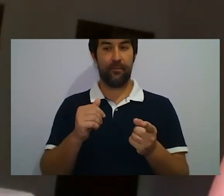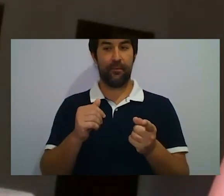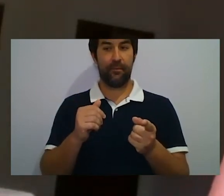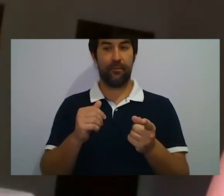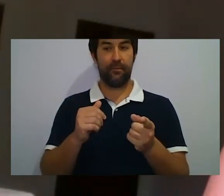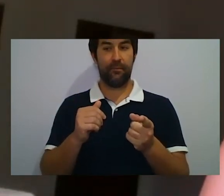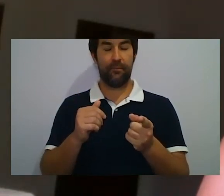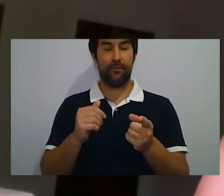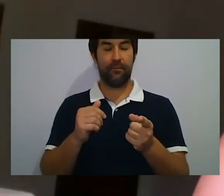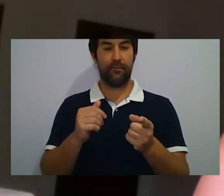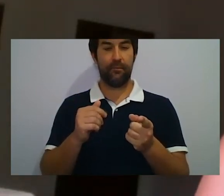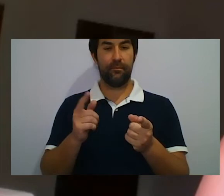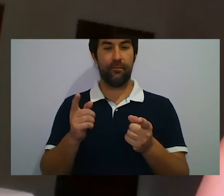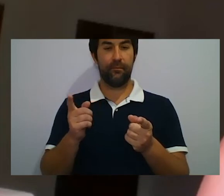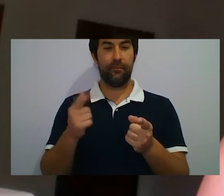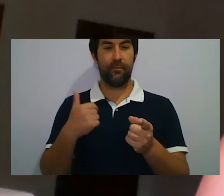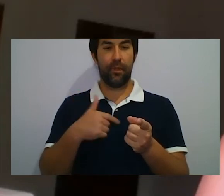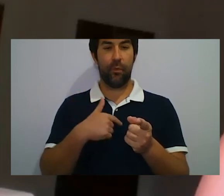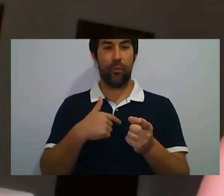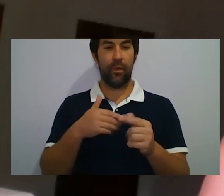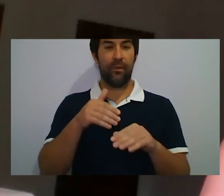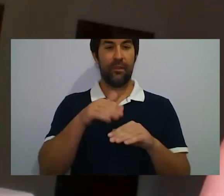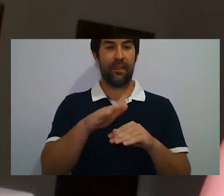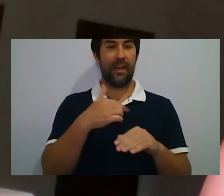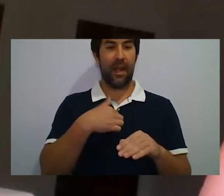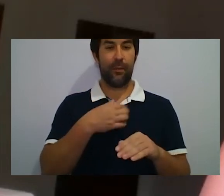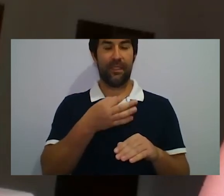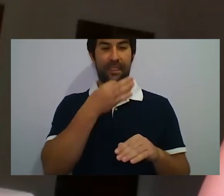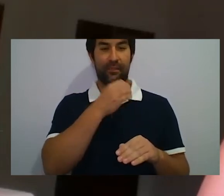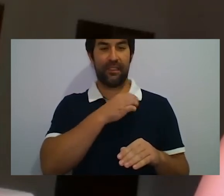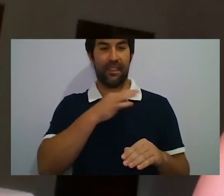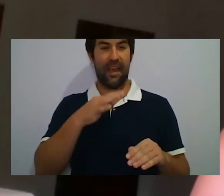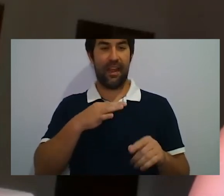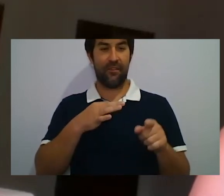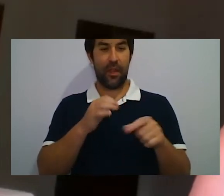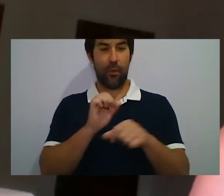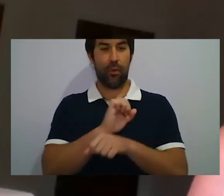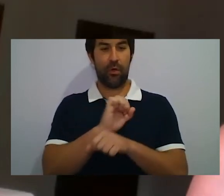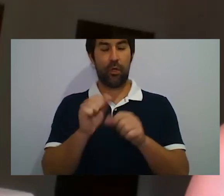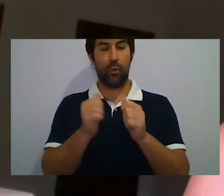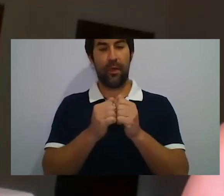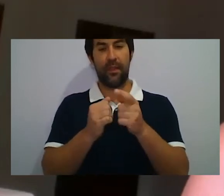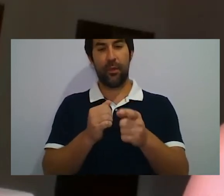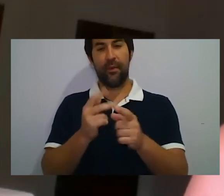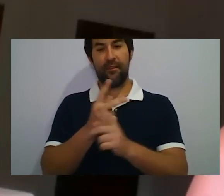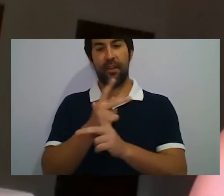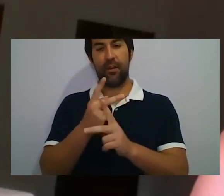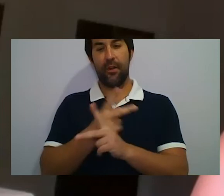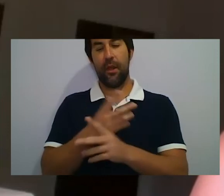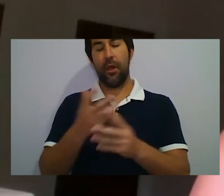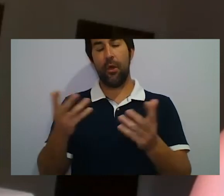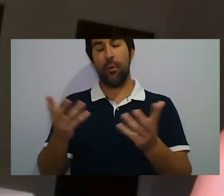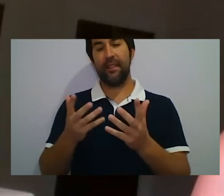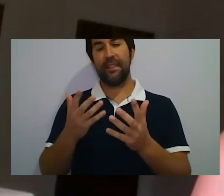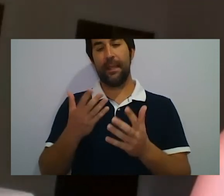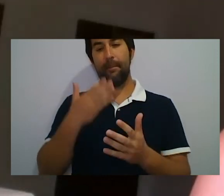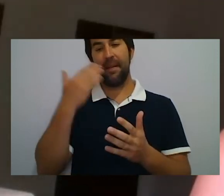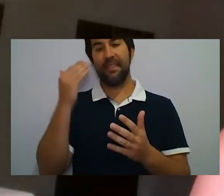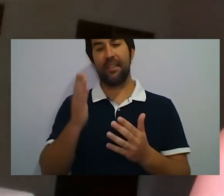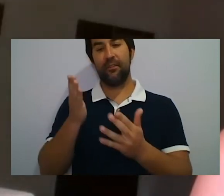signals in order to have the impact that we're desiring? You know, are we really giving some consideration